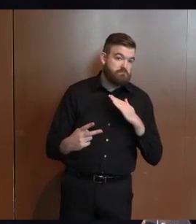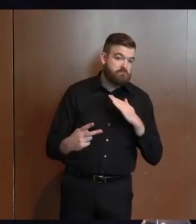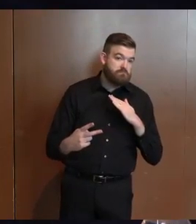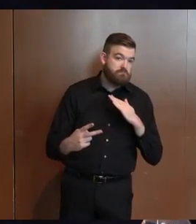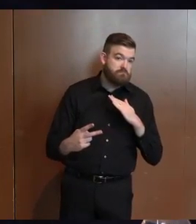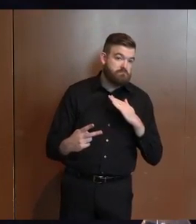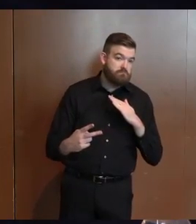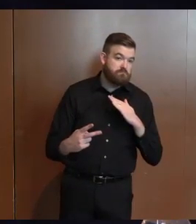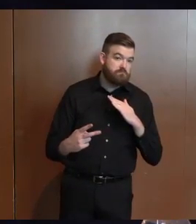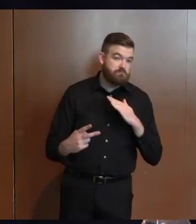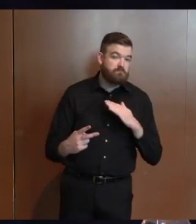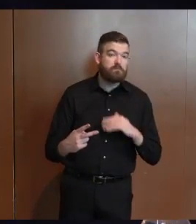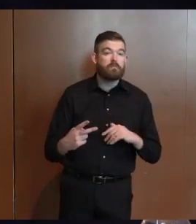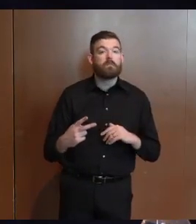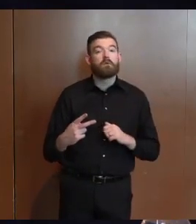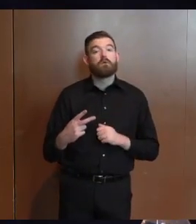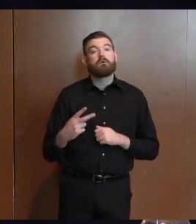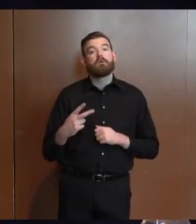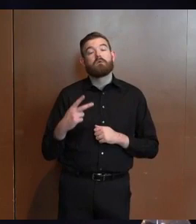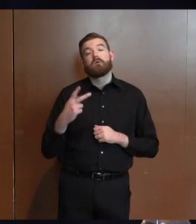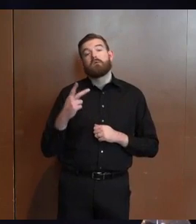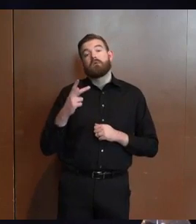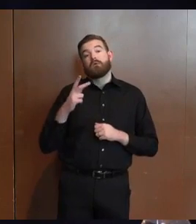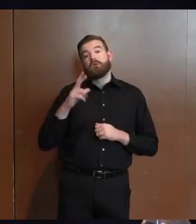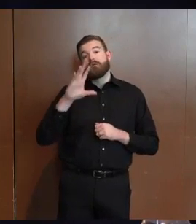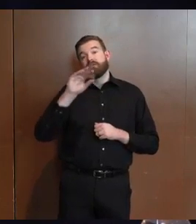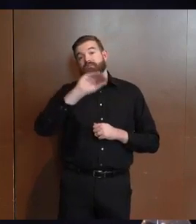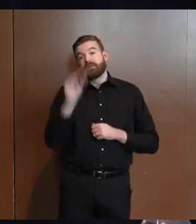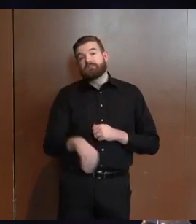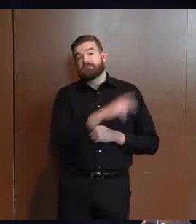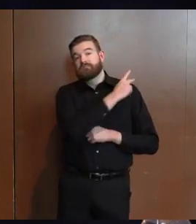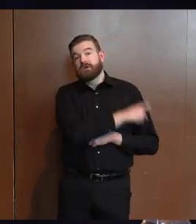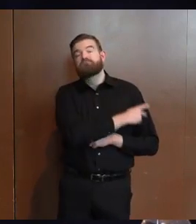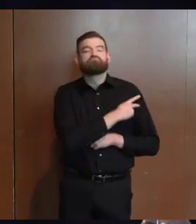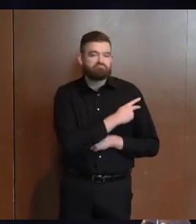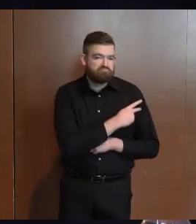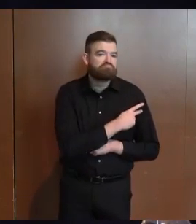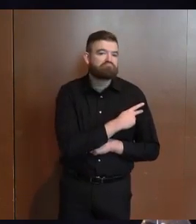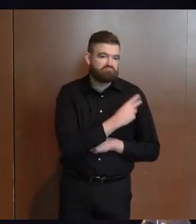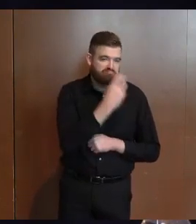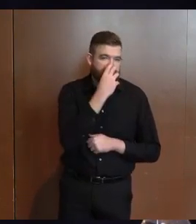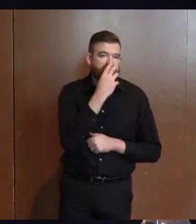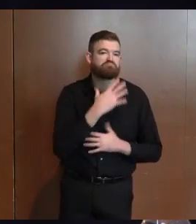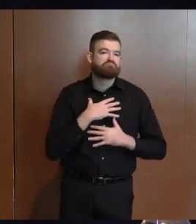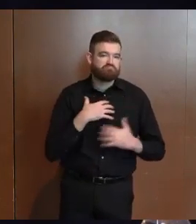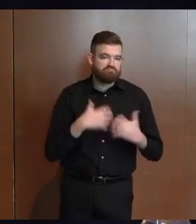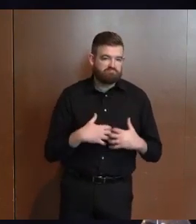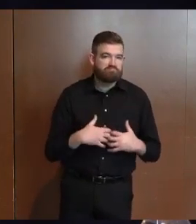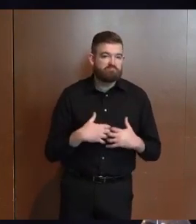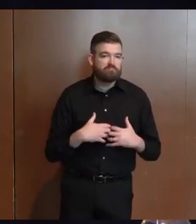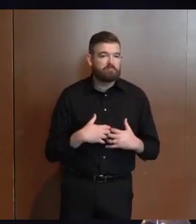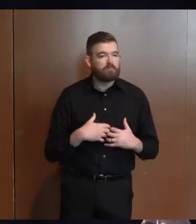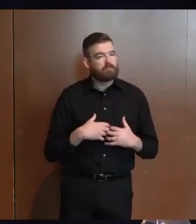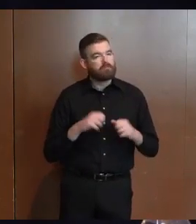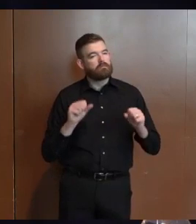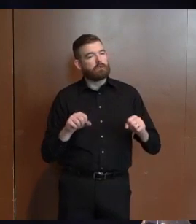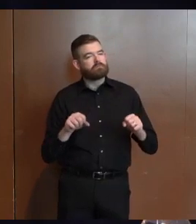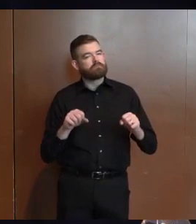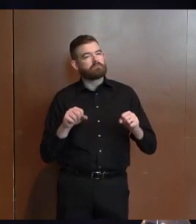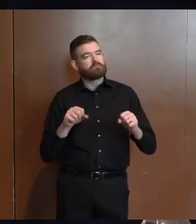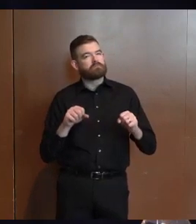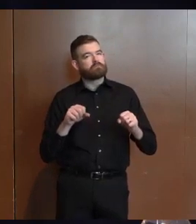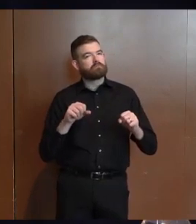50% of the patients will be going on ventilators. As that changes, and I expect it will go up, we'll need even